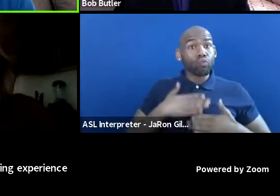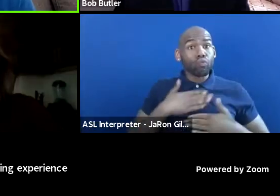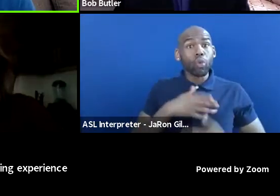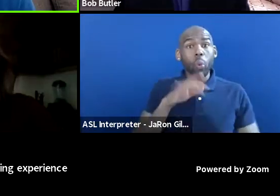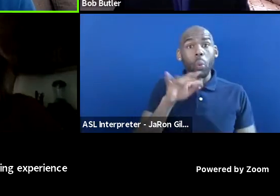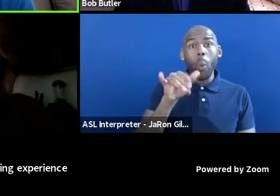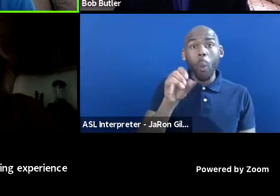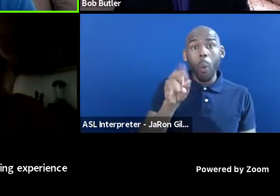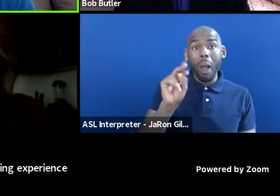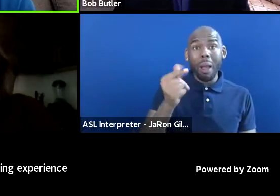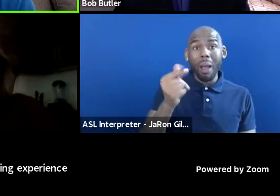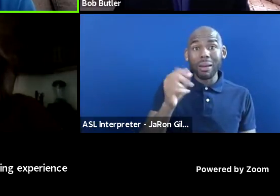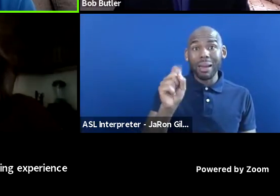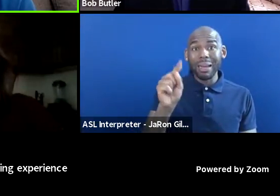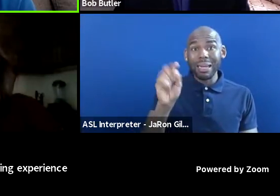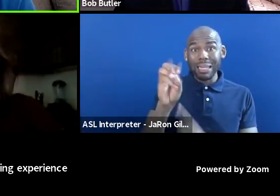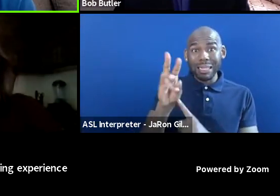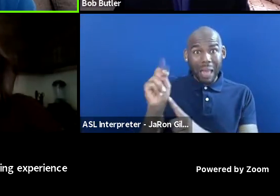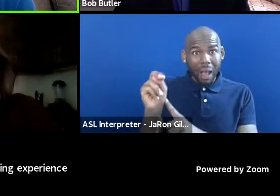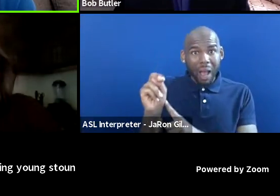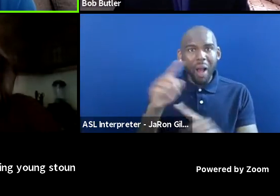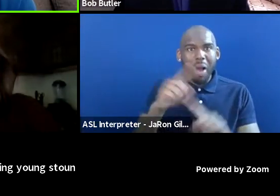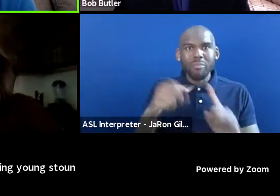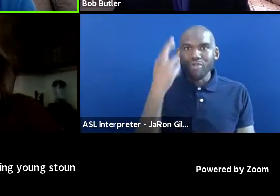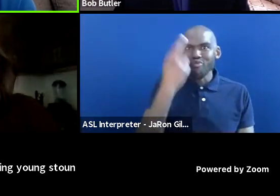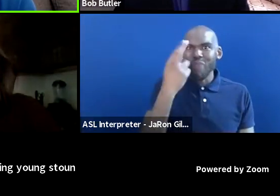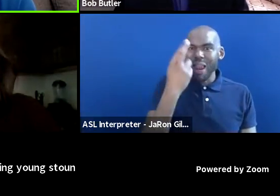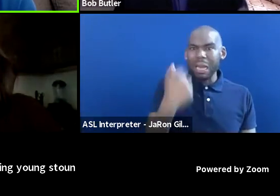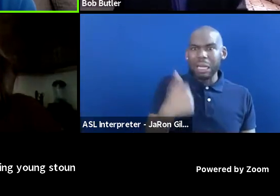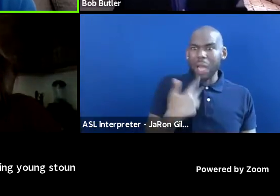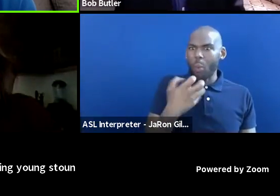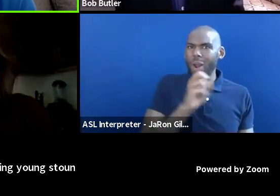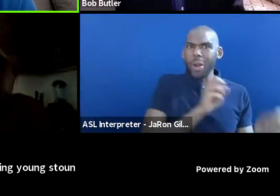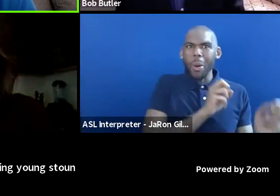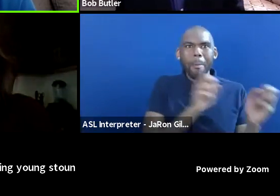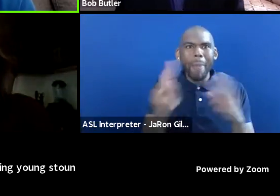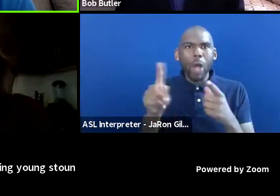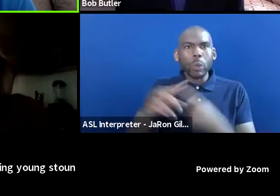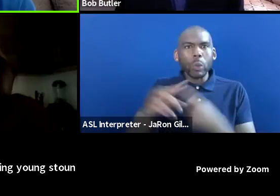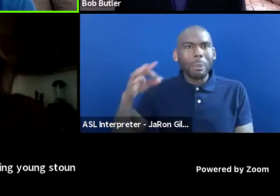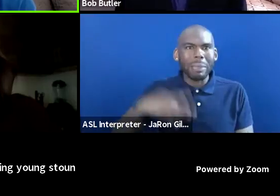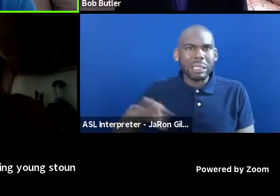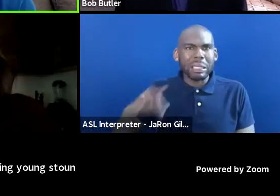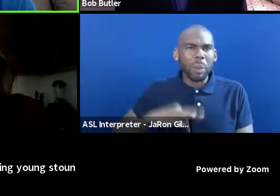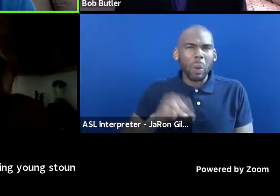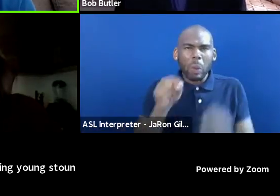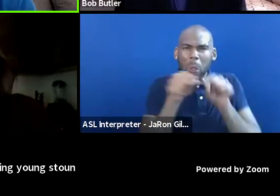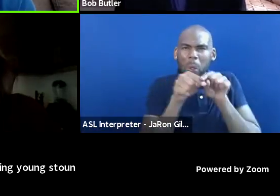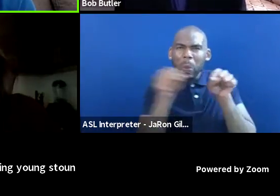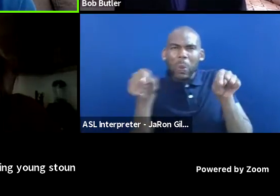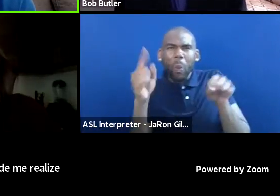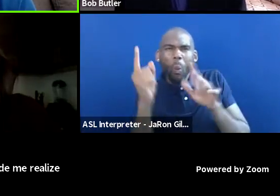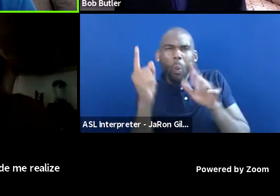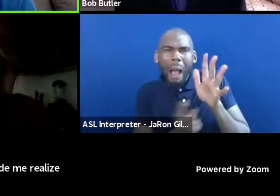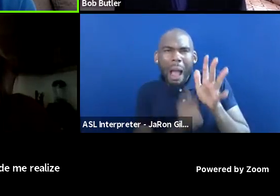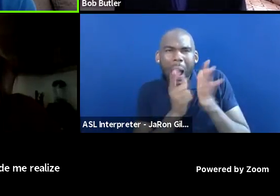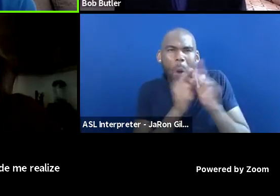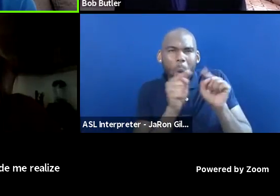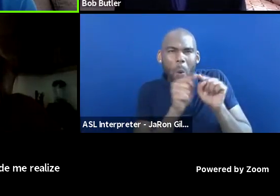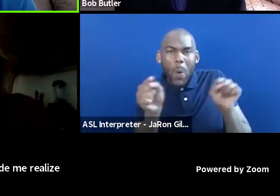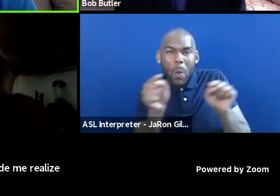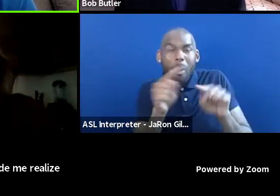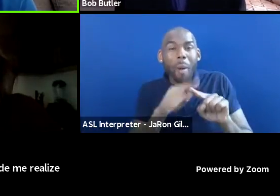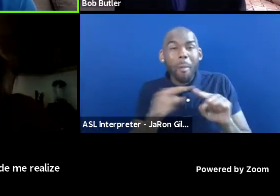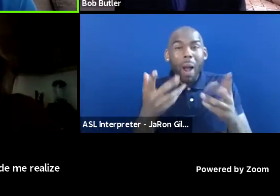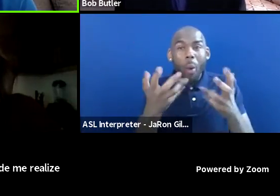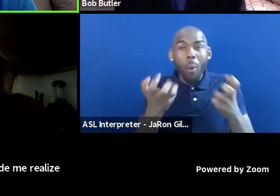I wanted to be back home in Pittsburgh, which is not far, only an hour away. But I did want to be back in Bob's old